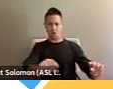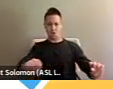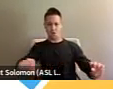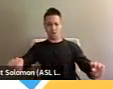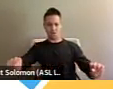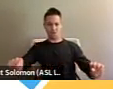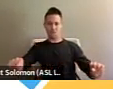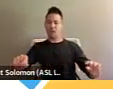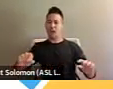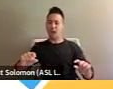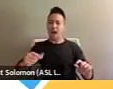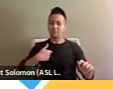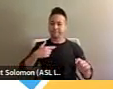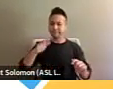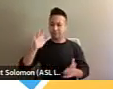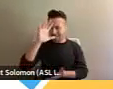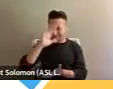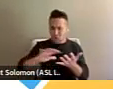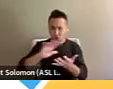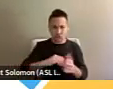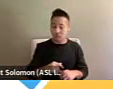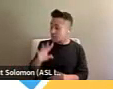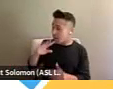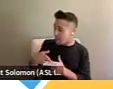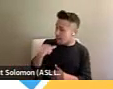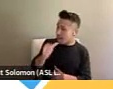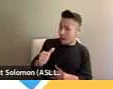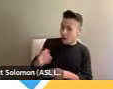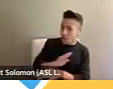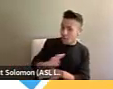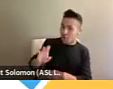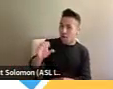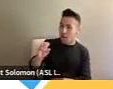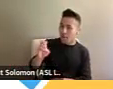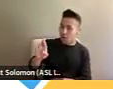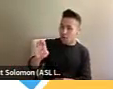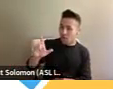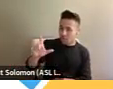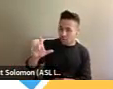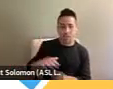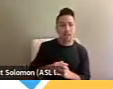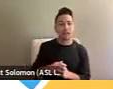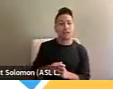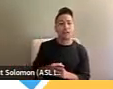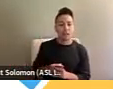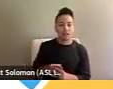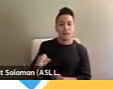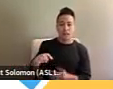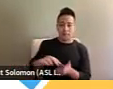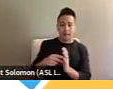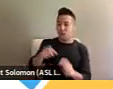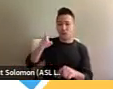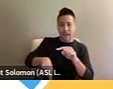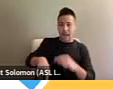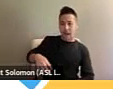5th designation. I'm sorry. The non-commercial. This one. Yeah. Non-commercial. That one means that you can't make money